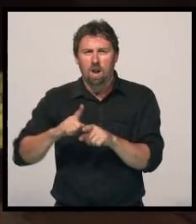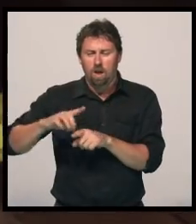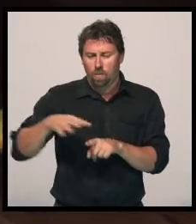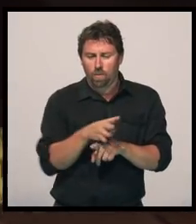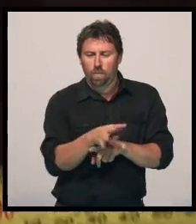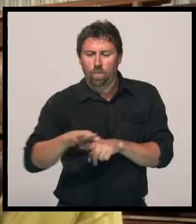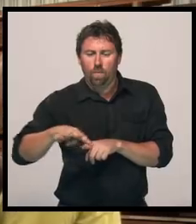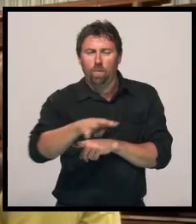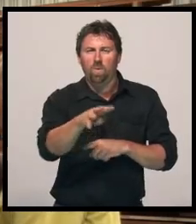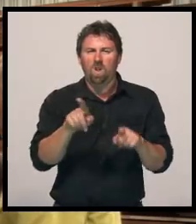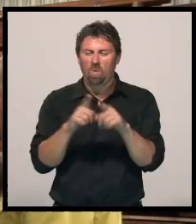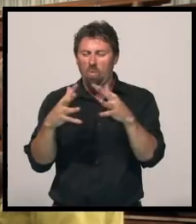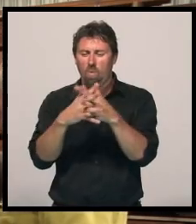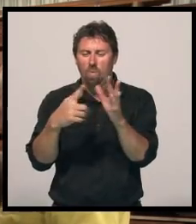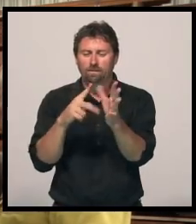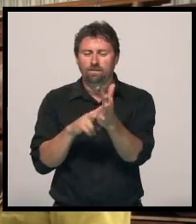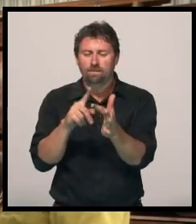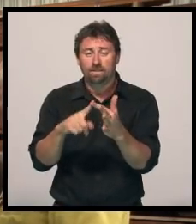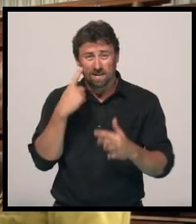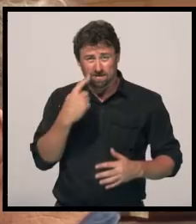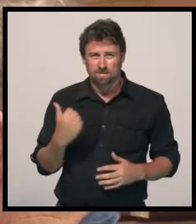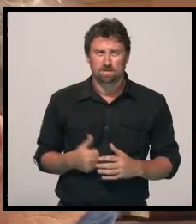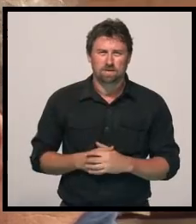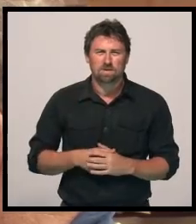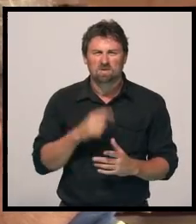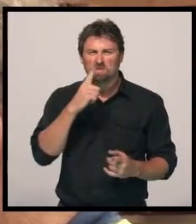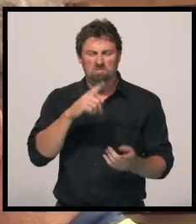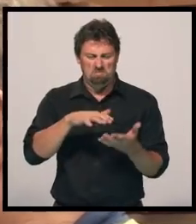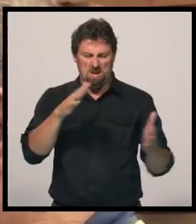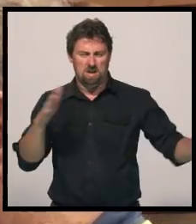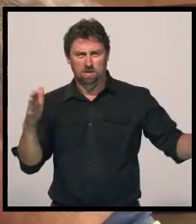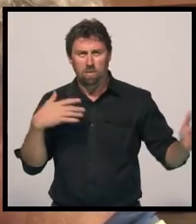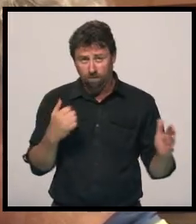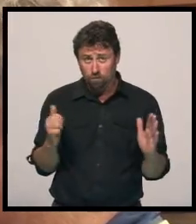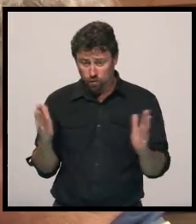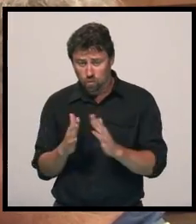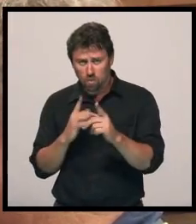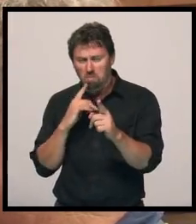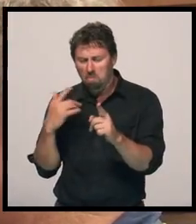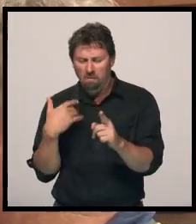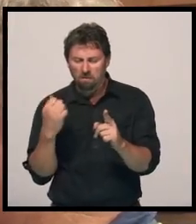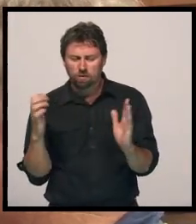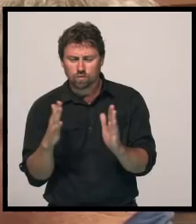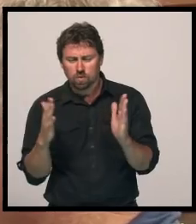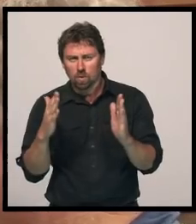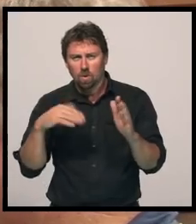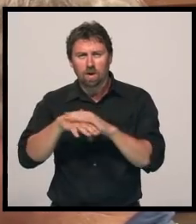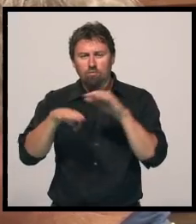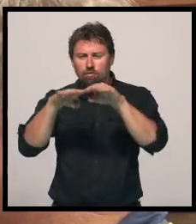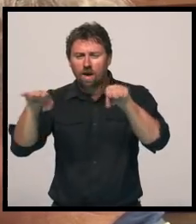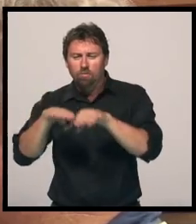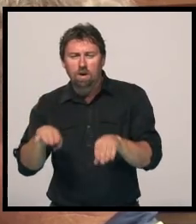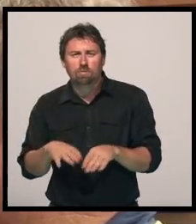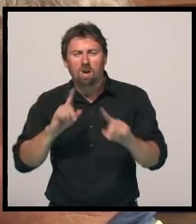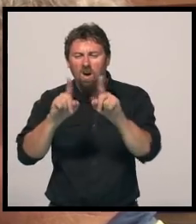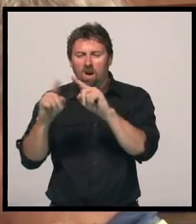cathedral type grain. Okay. Well this is a bit big. Do you have any of these in shorts? We've got some shorts in the racks. Yeah. Various